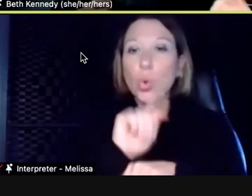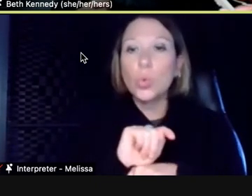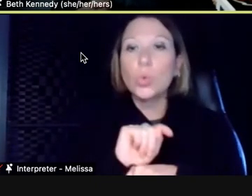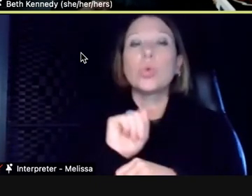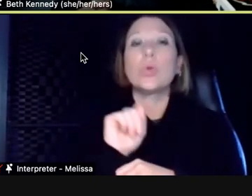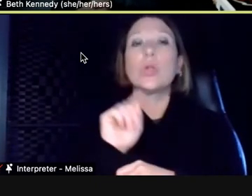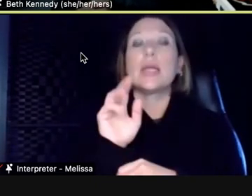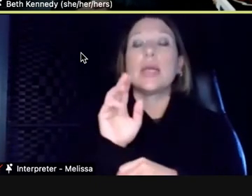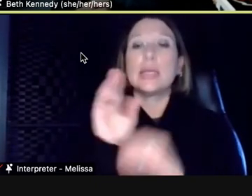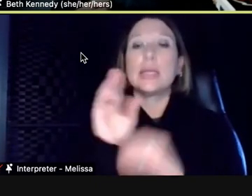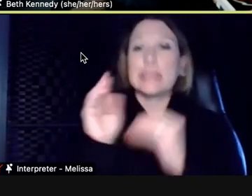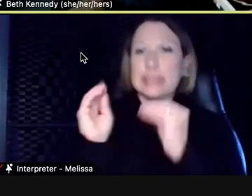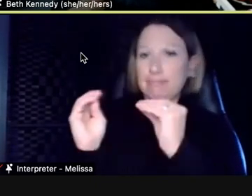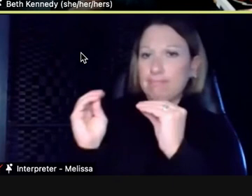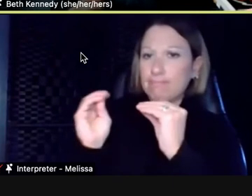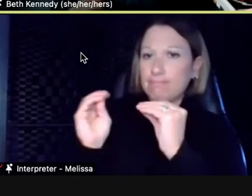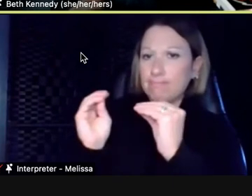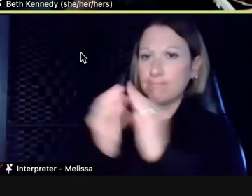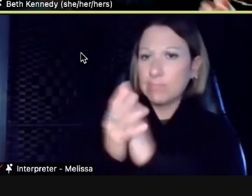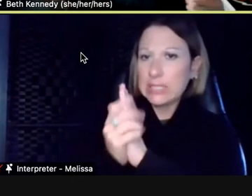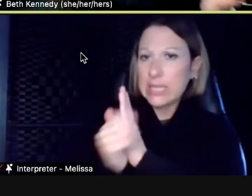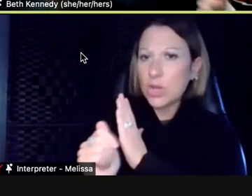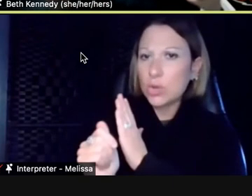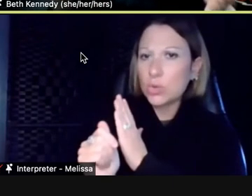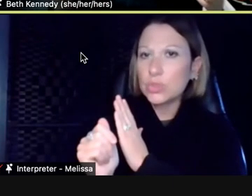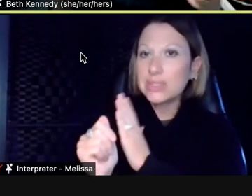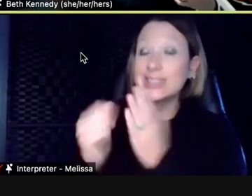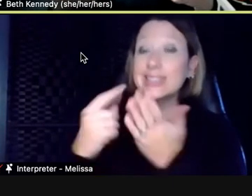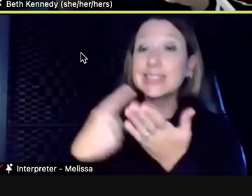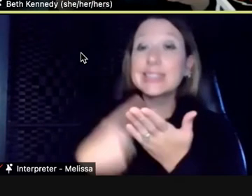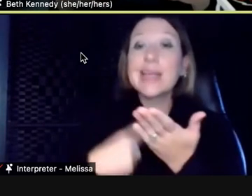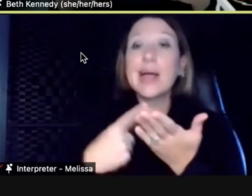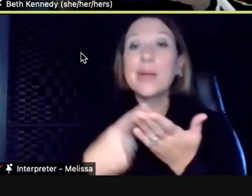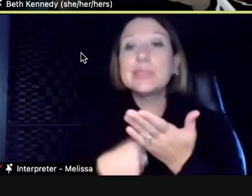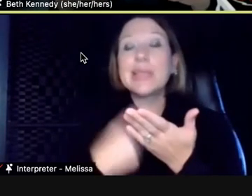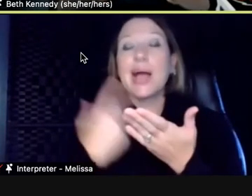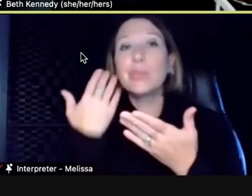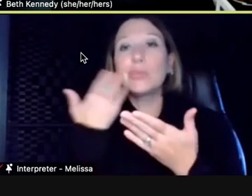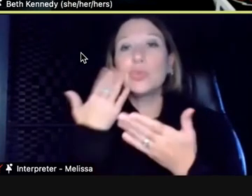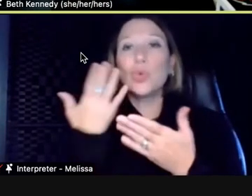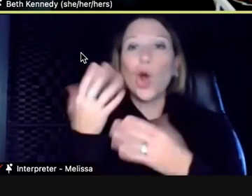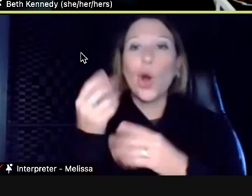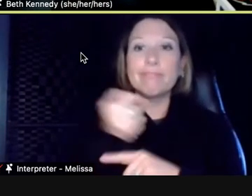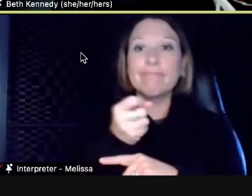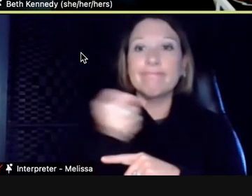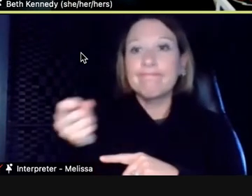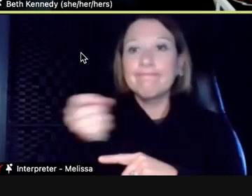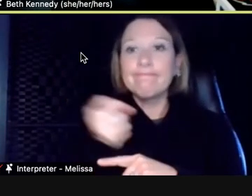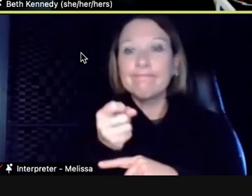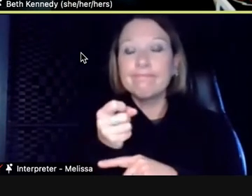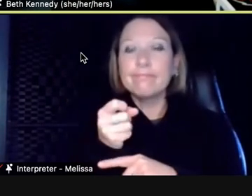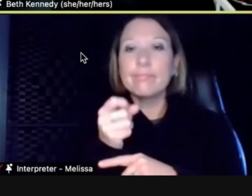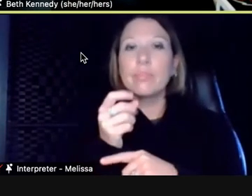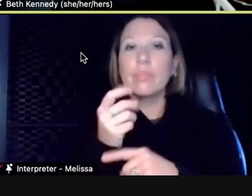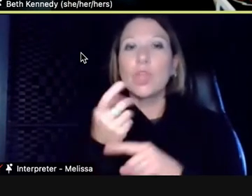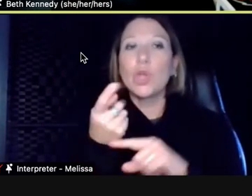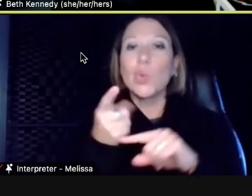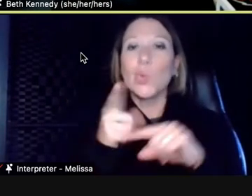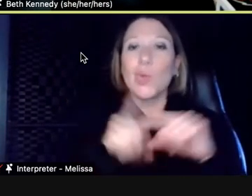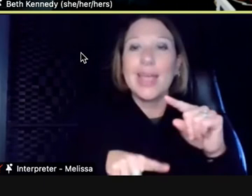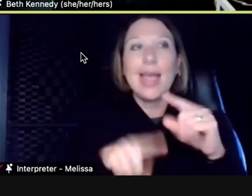teaching some important skills. Sometimes when you pop in and out, you can't achieve what you want to with the